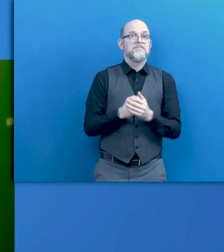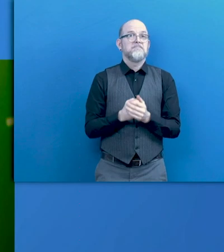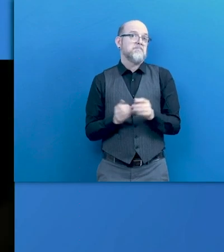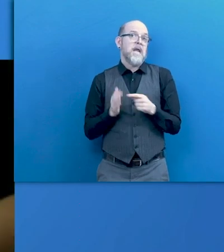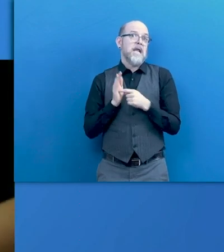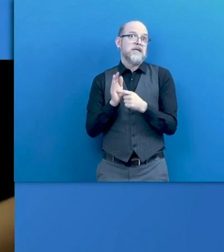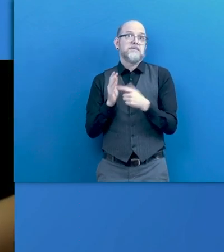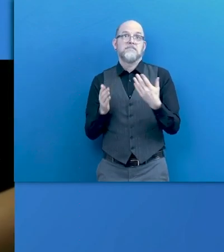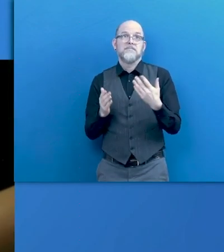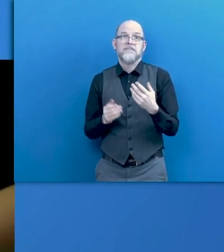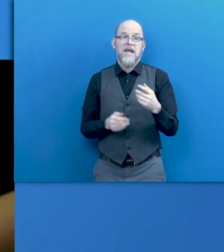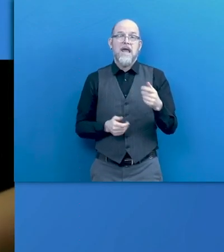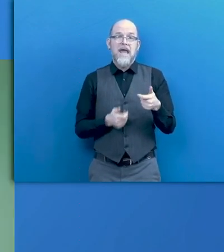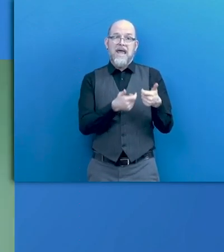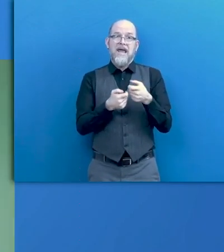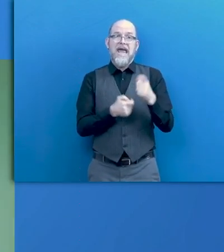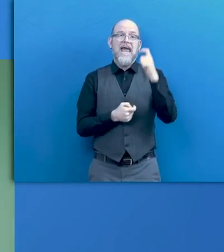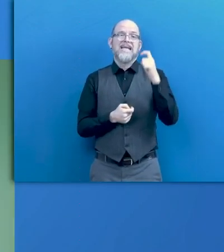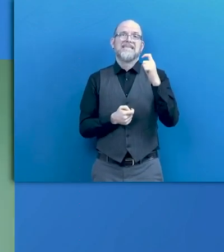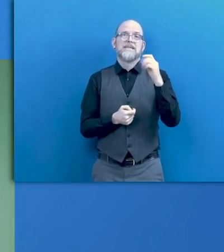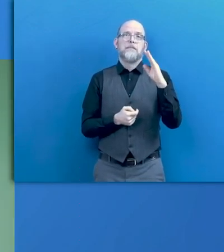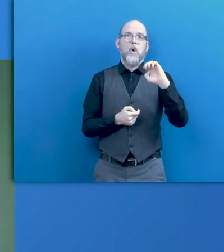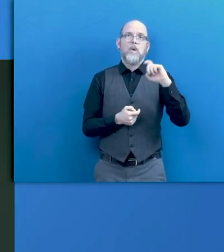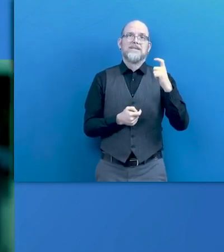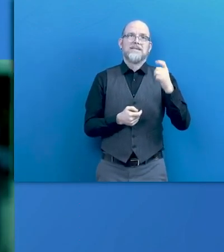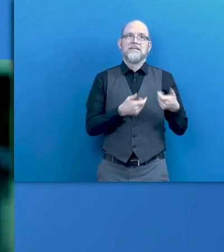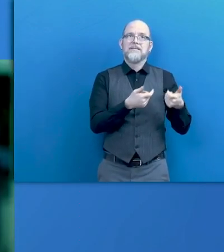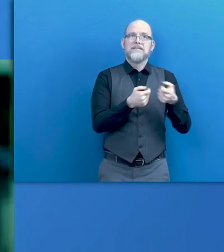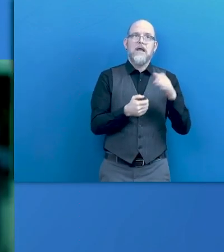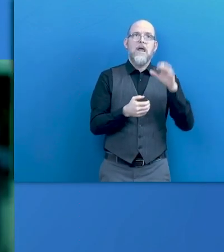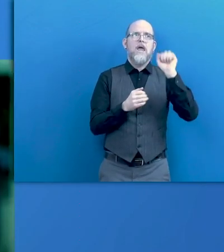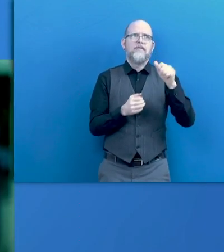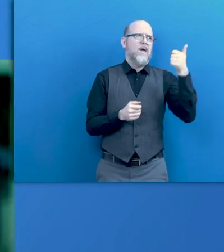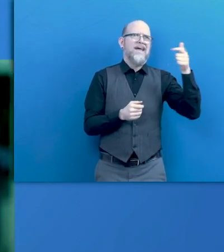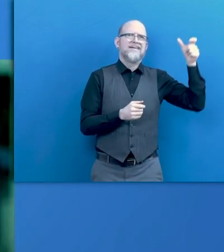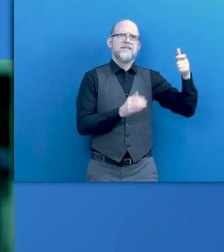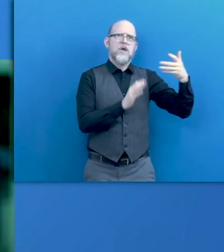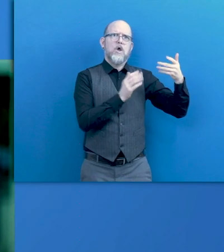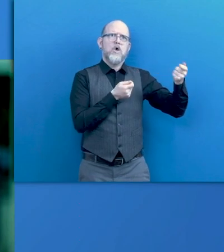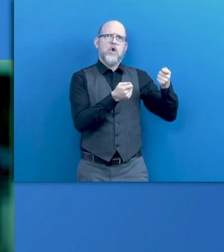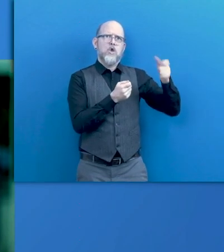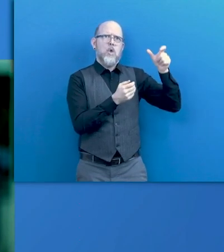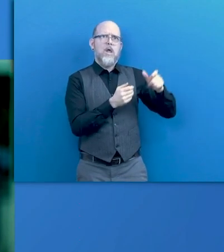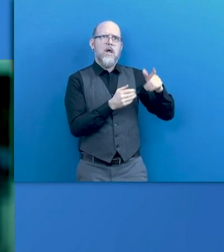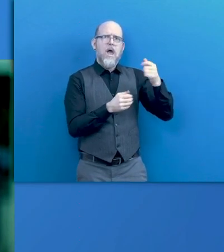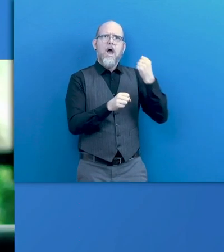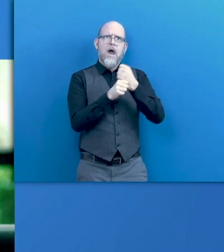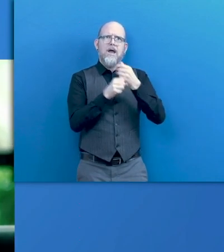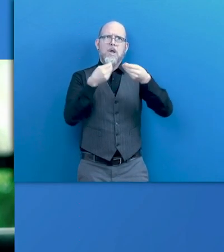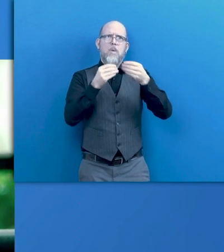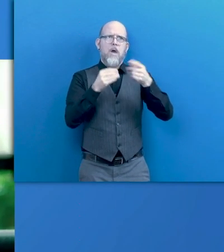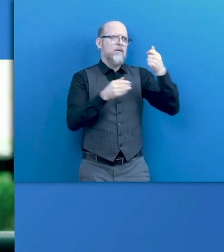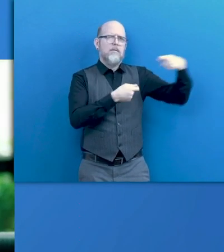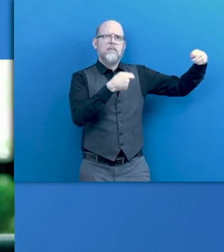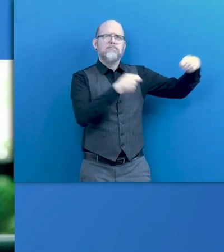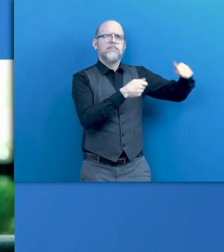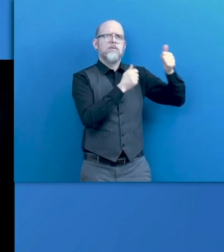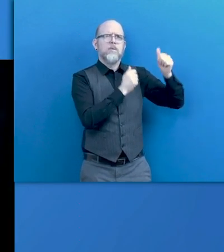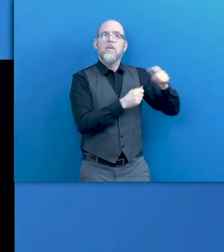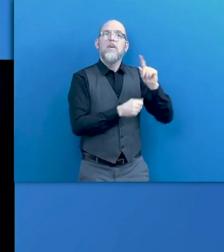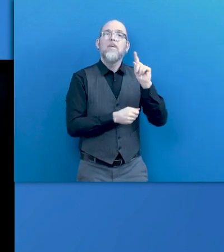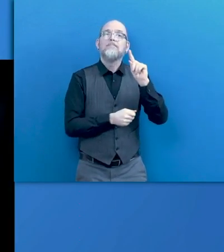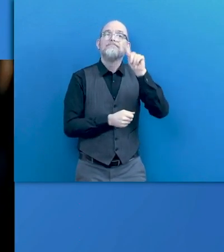You can also see it when you look, for example, at Xbox with the controller that they made. A cool piece of hardware that just got funding and was